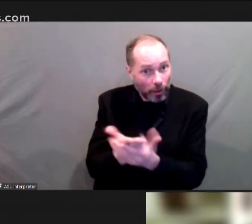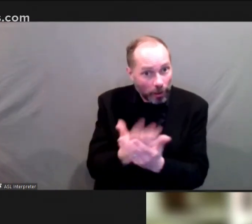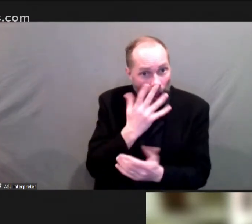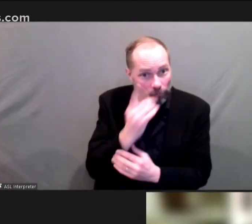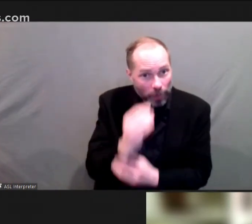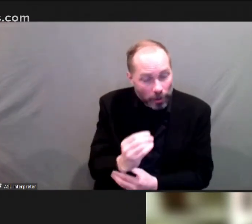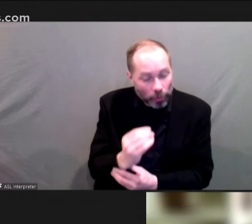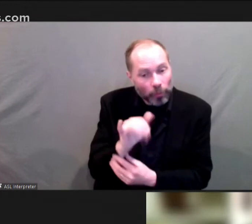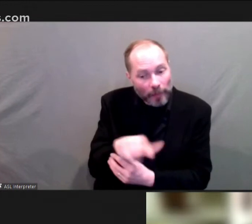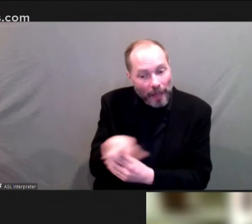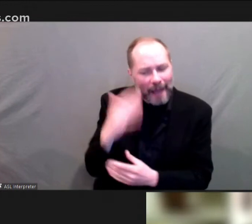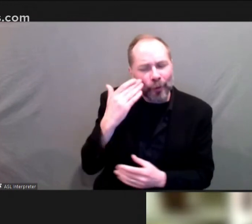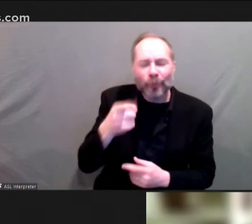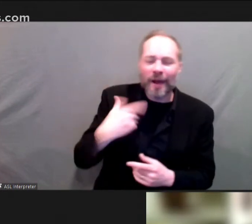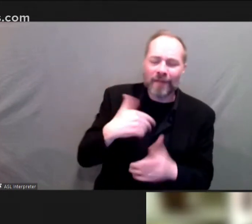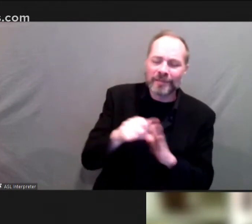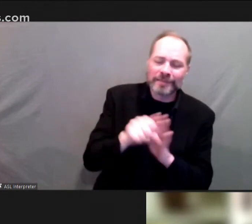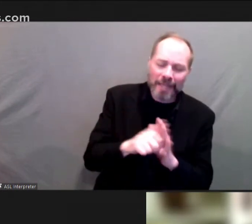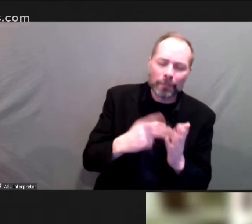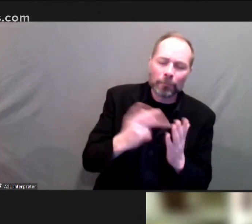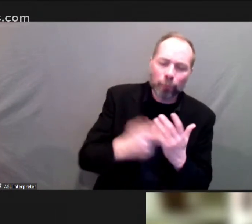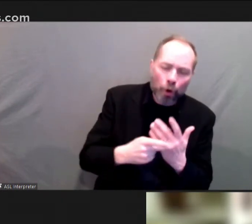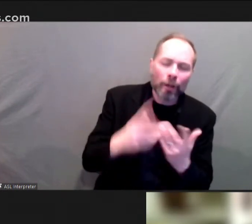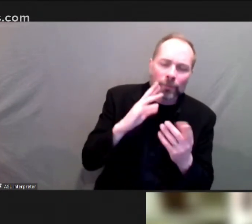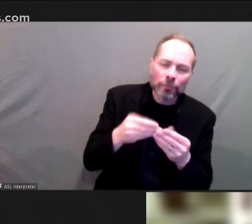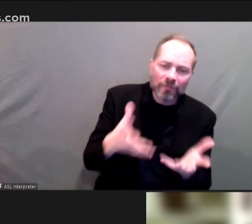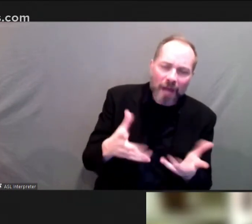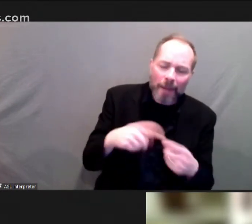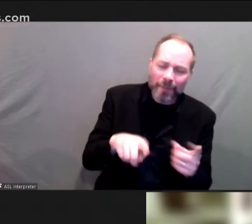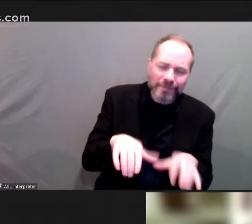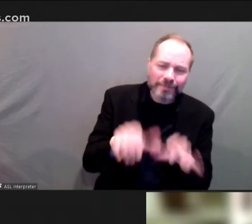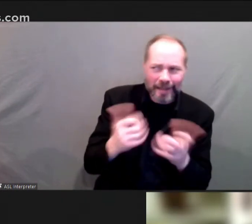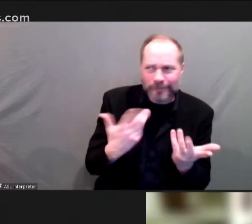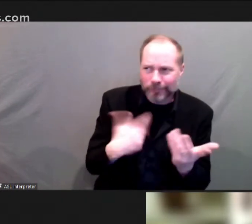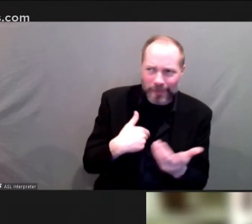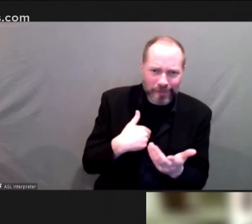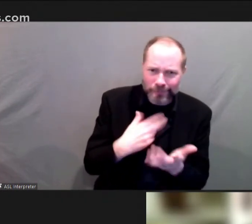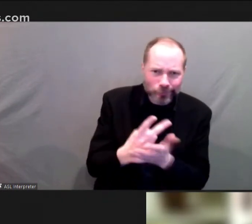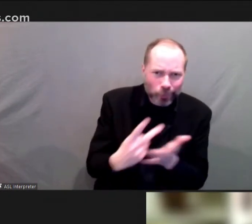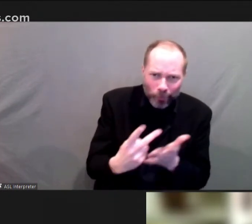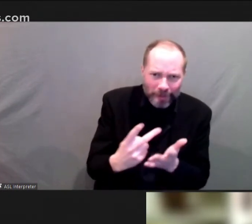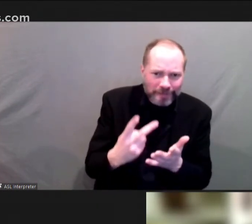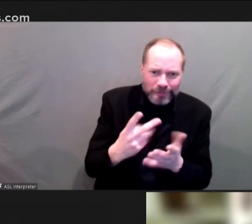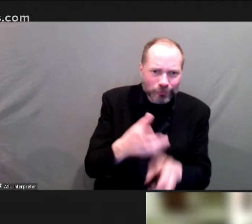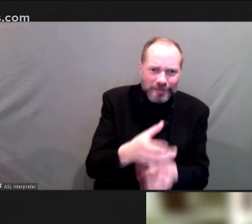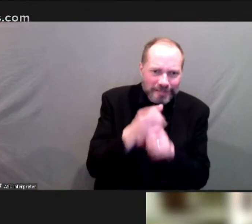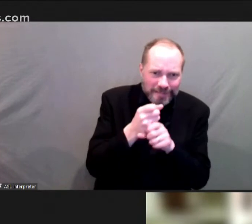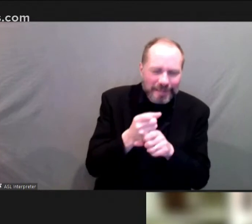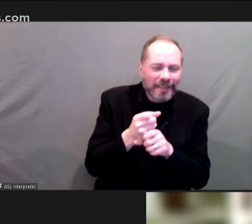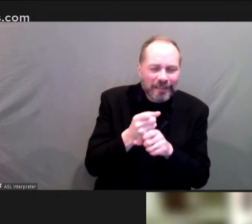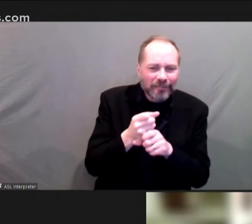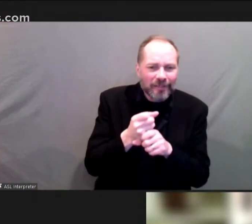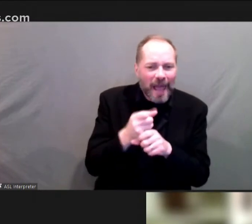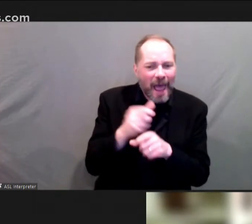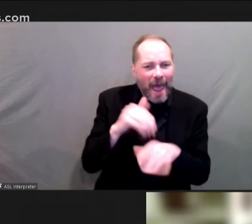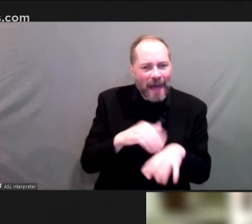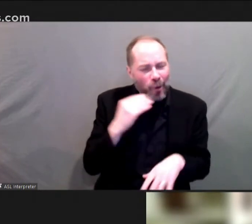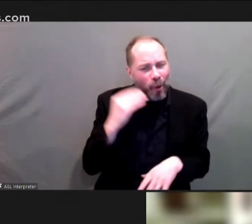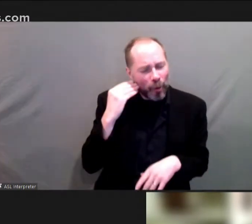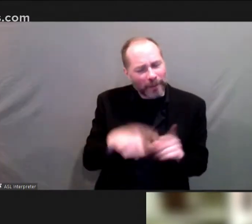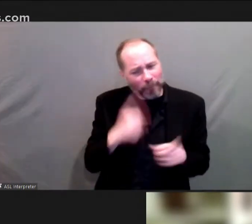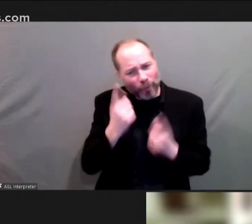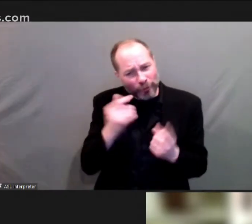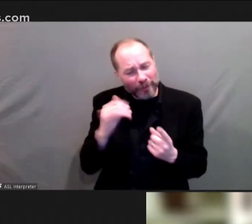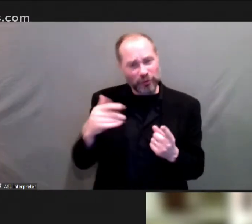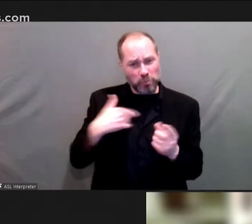state program, and it takes a couple of days to get those to the folks at home. Just wondering if you